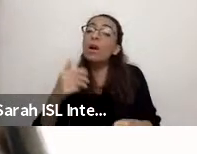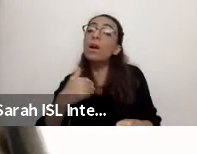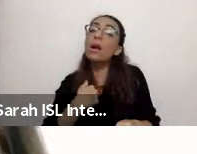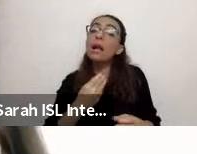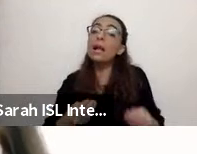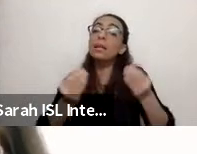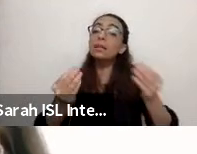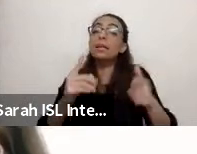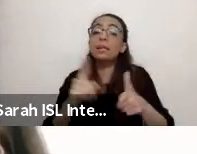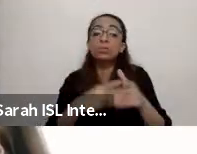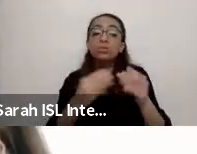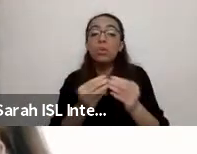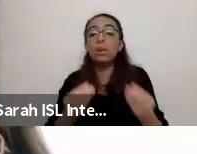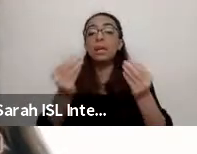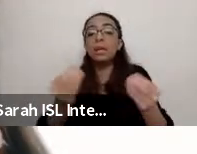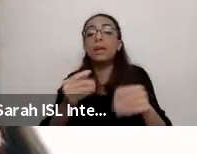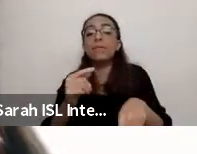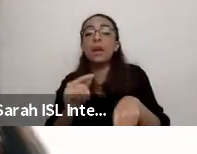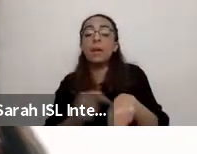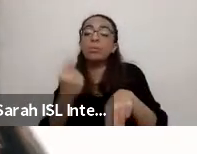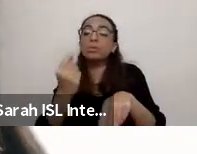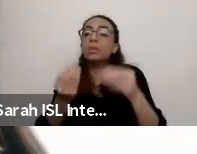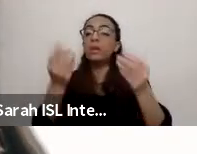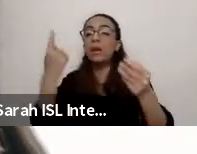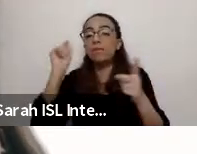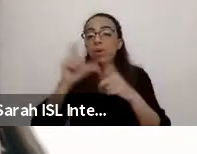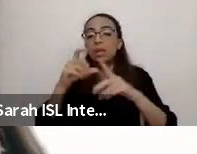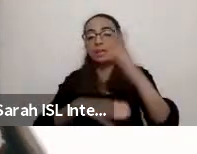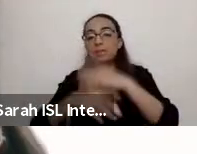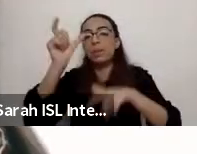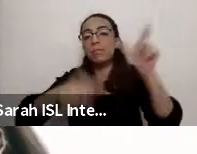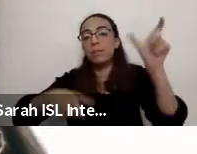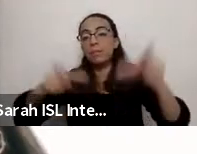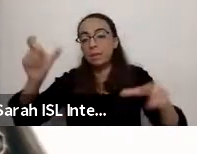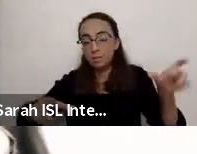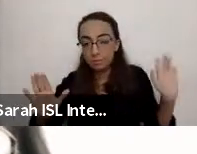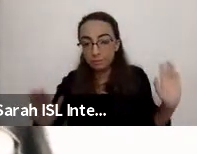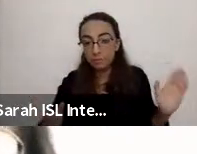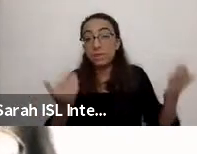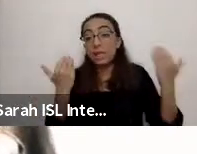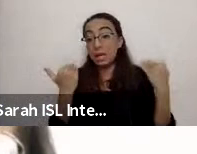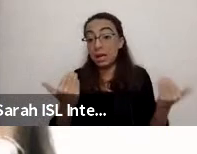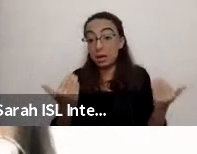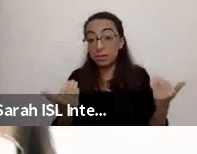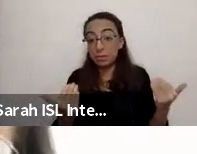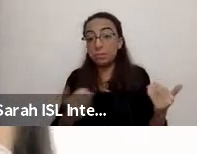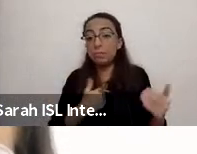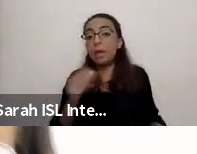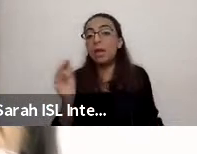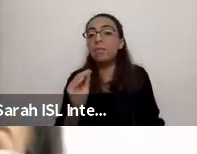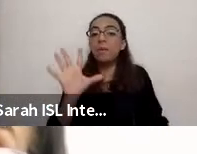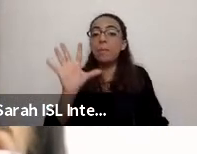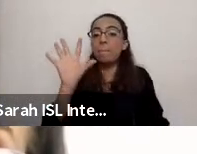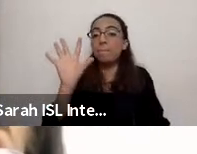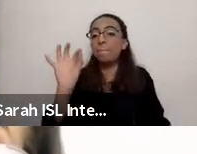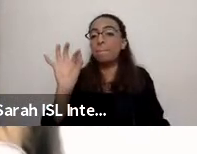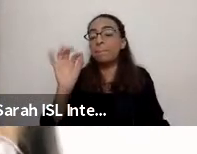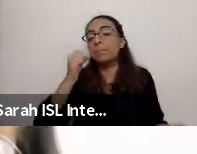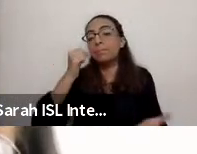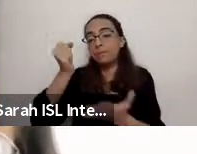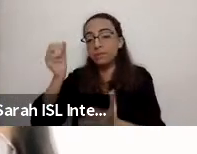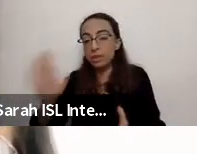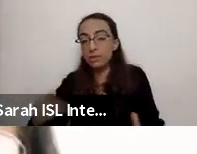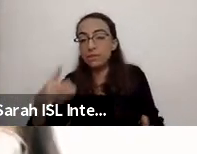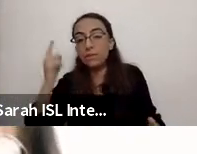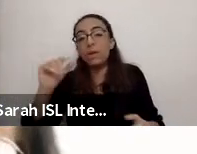providing employment opportunity to people with disabilities. At the moment, we have 50